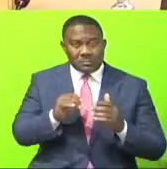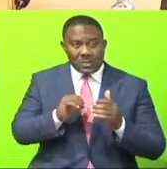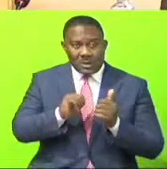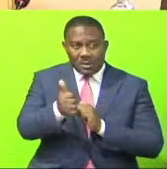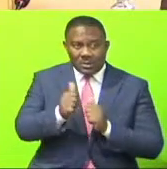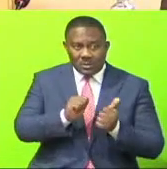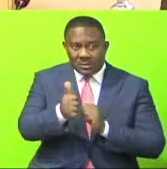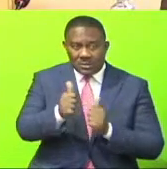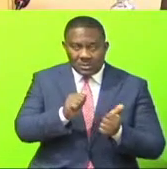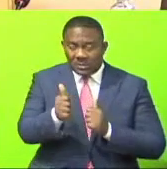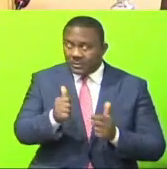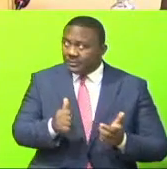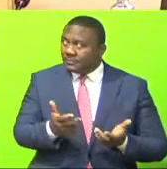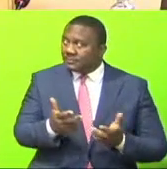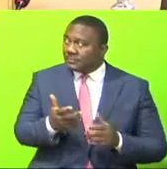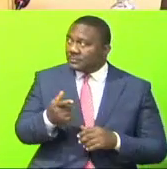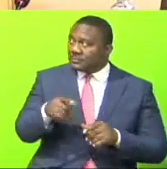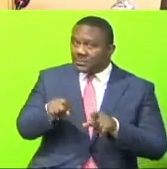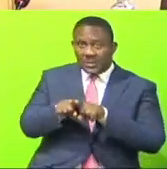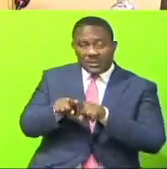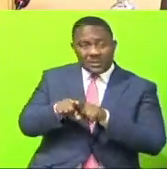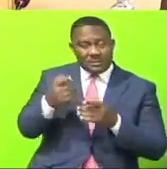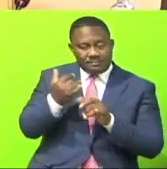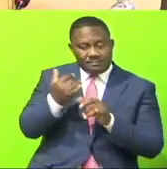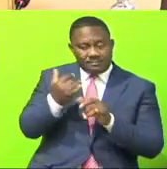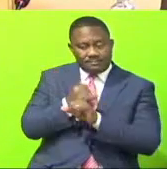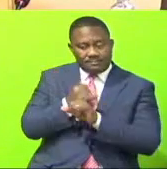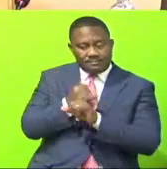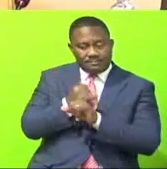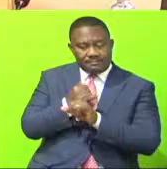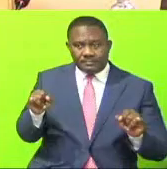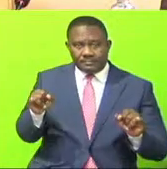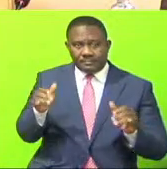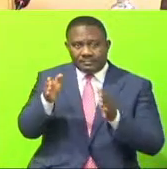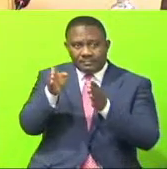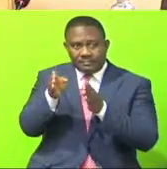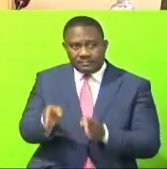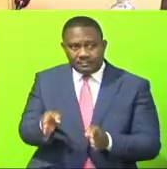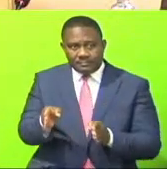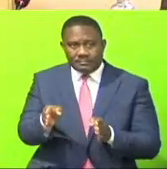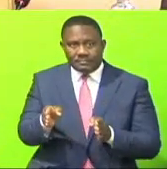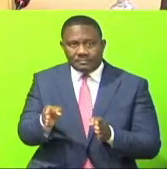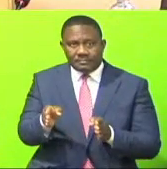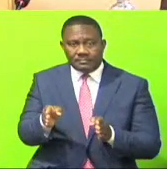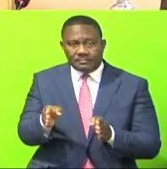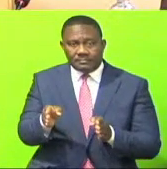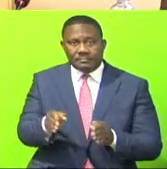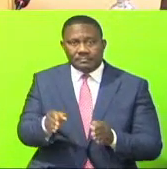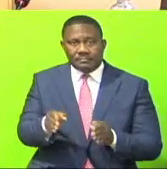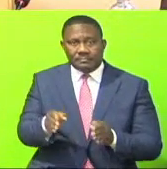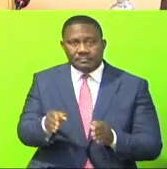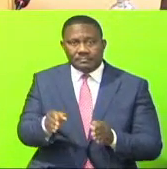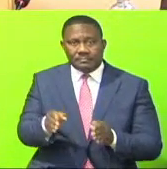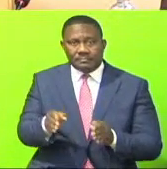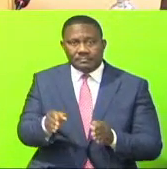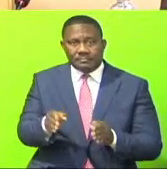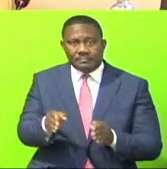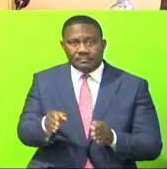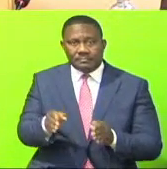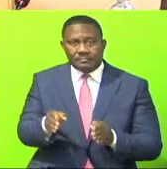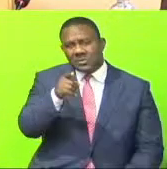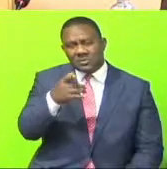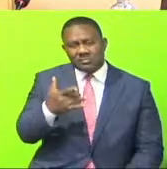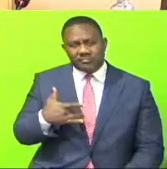as independent candidates still remains members of your party? What interpretation are you putting